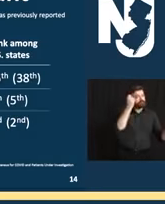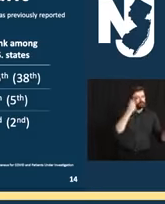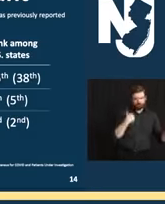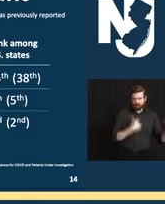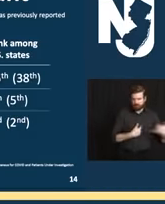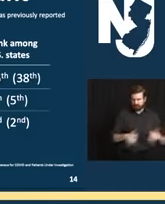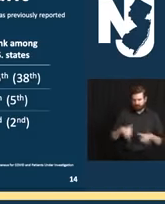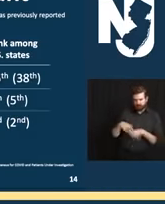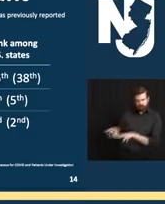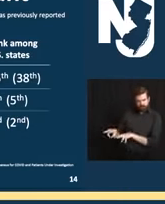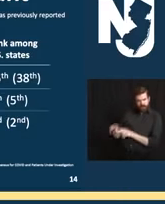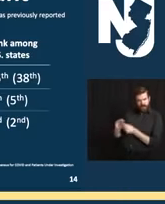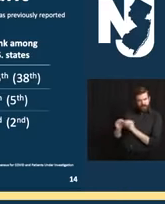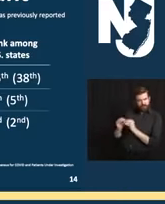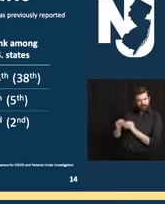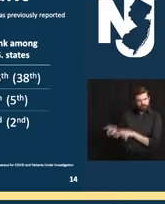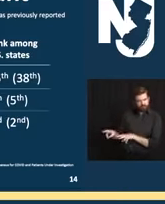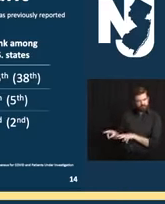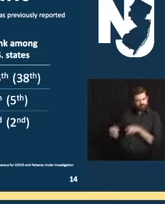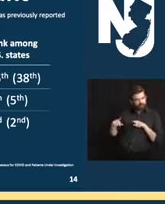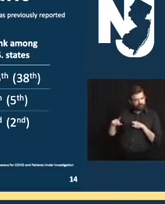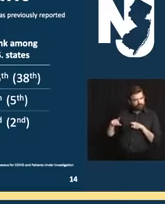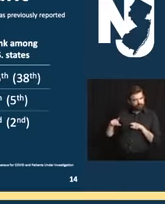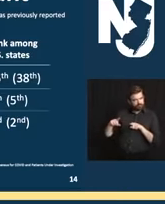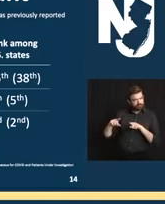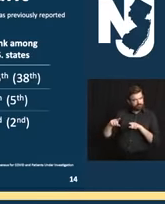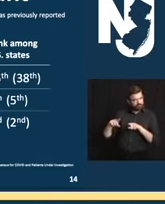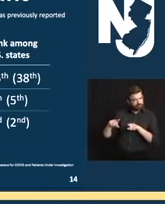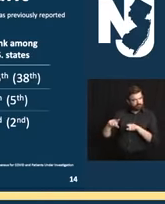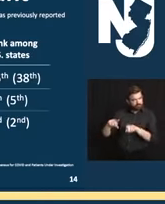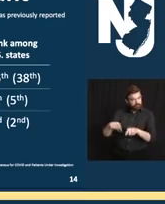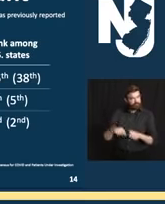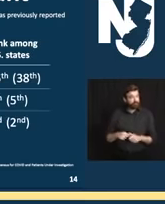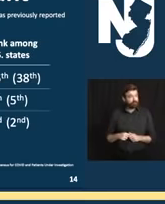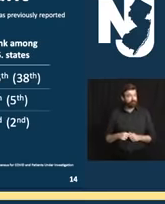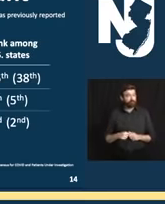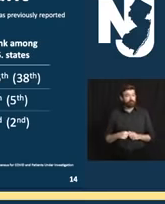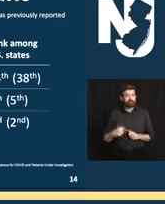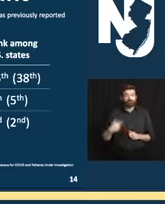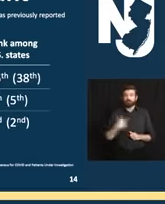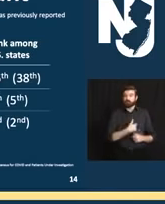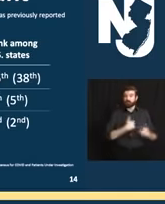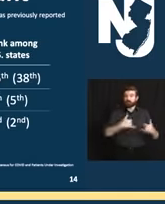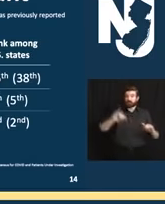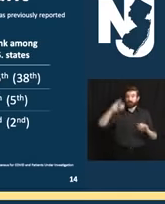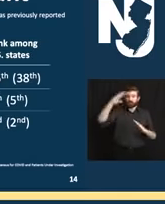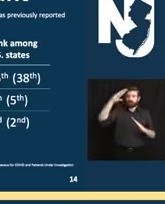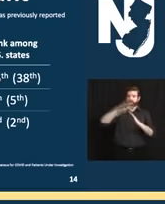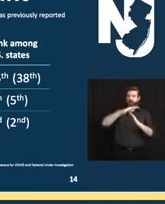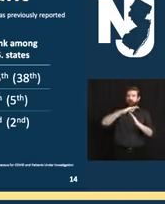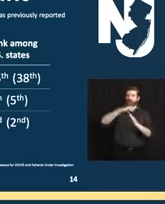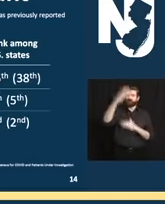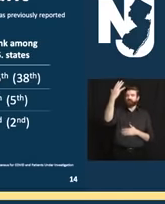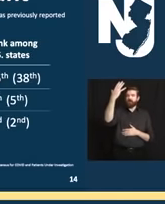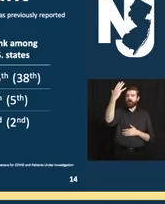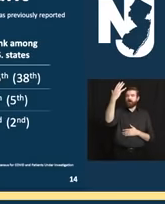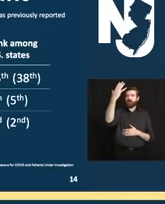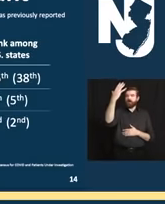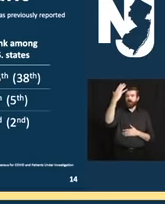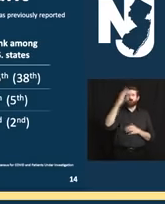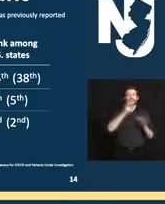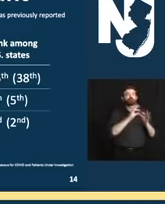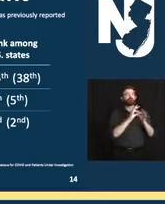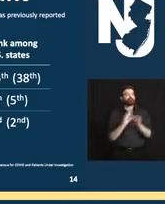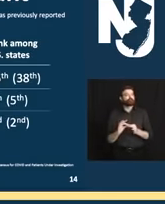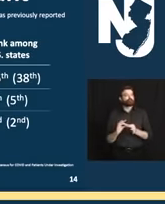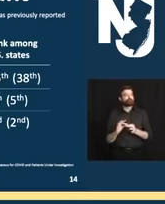we are still a top 5 state in terms of overall hospitalizations and fatalities per day. And this is why we must all